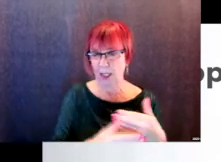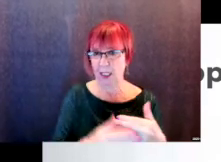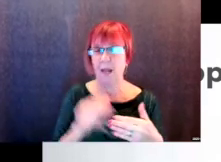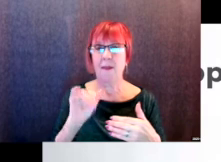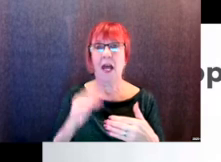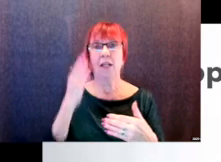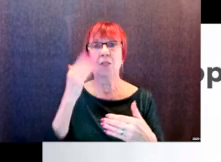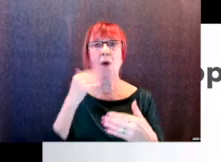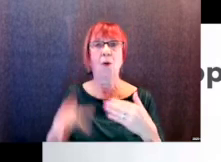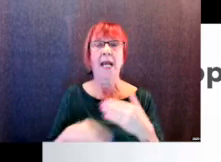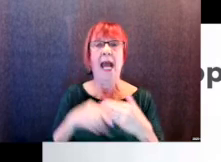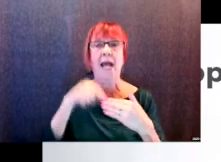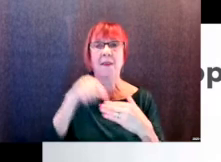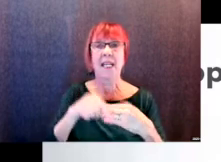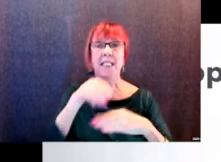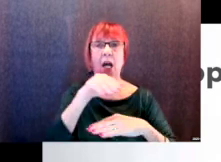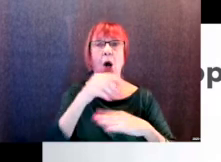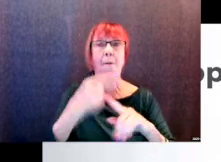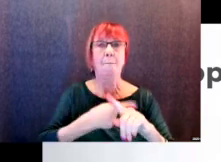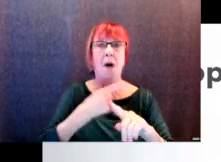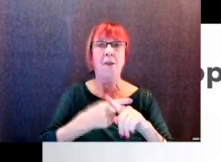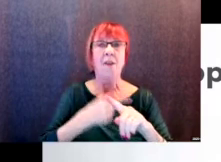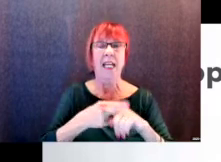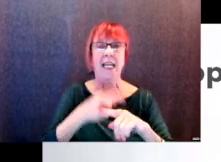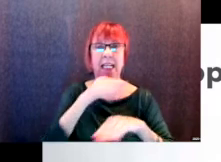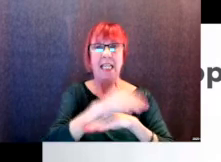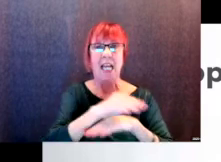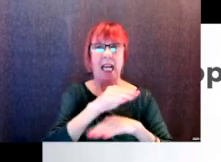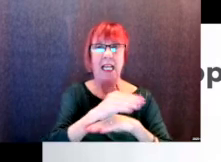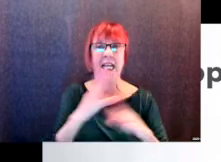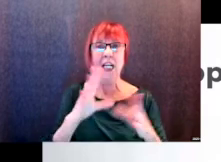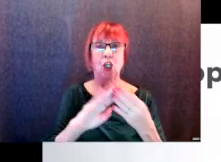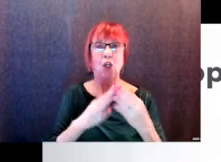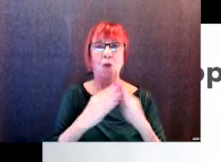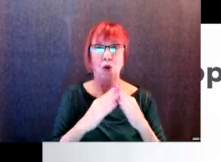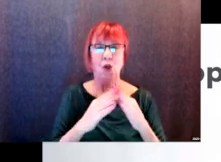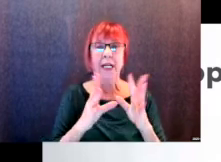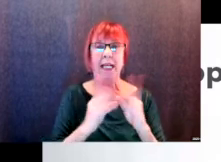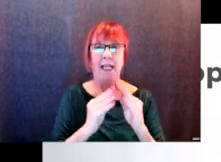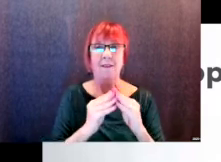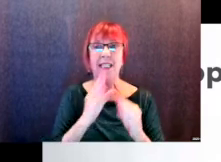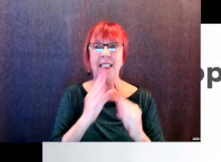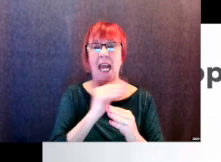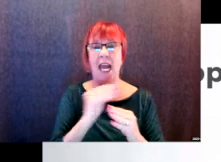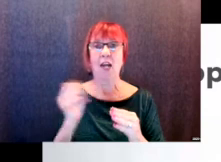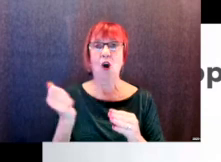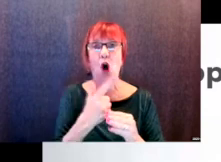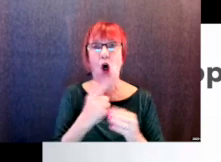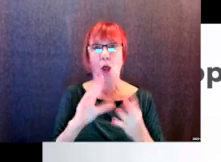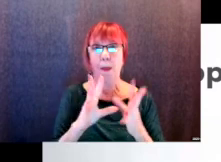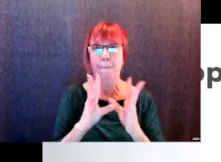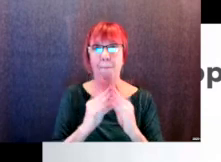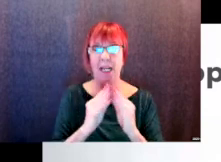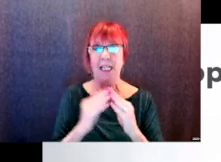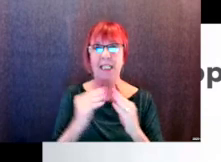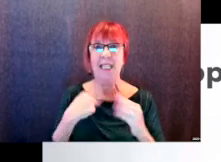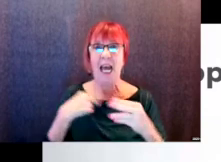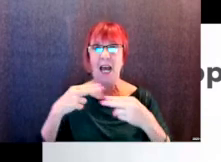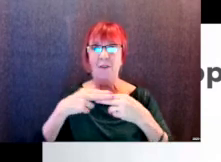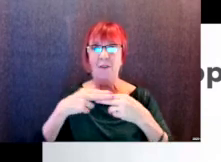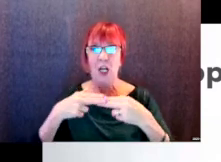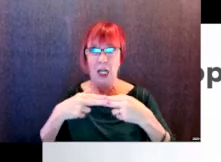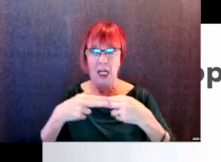questions. Your feedback would help us understand what you think about the proposed changes.